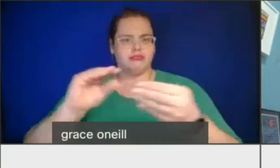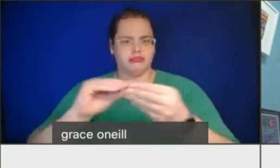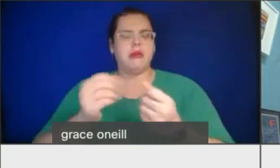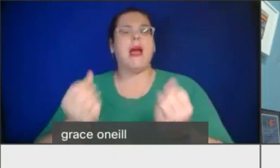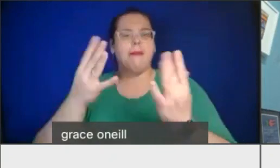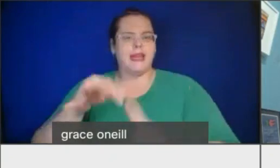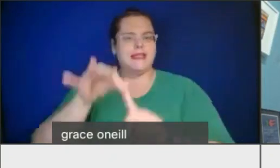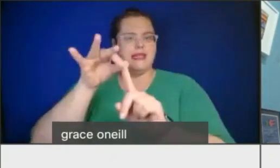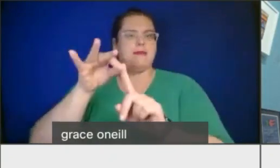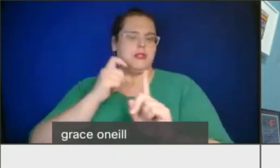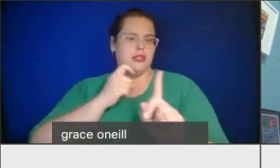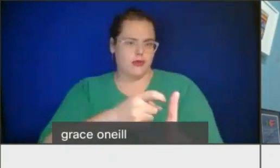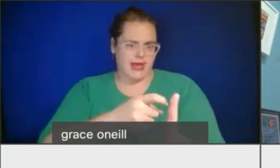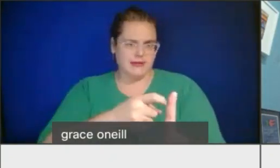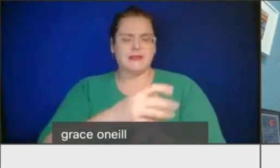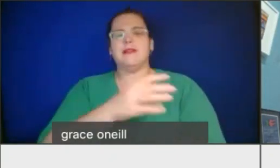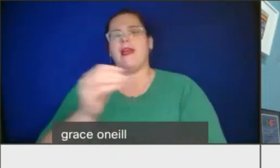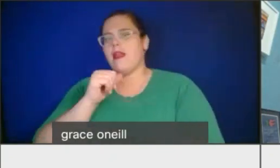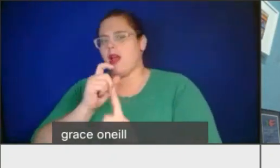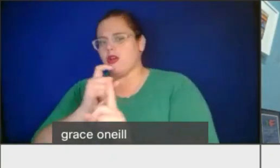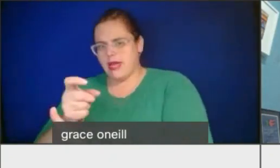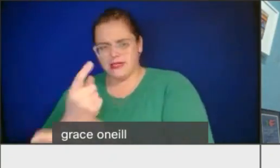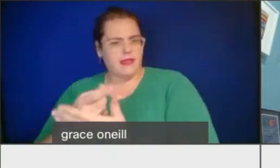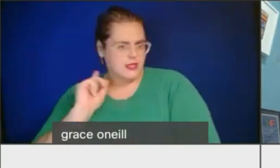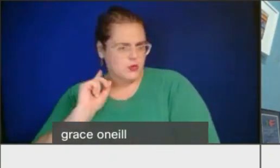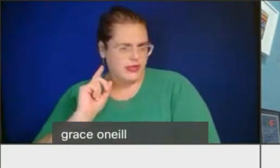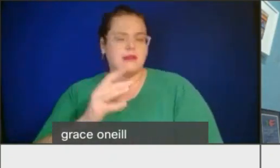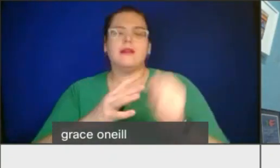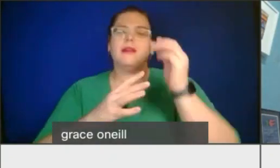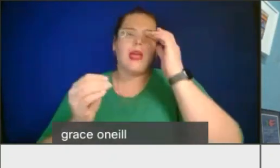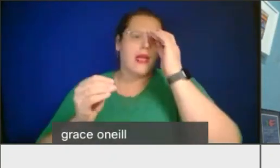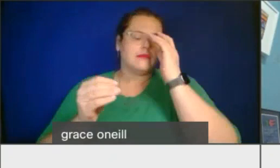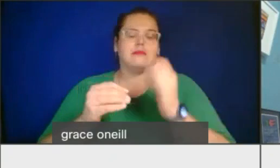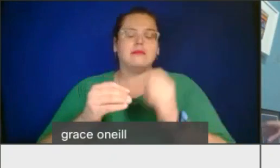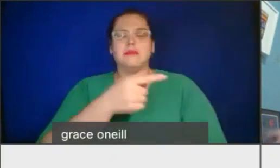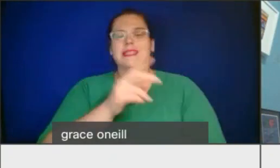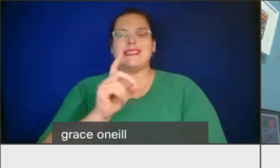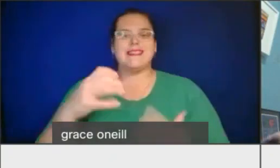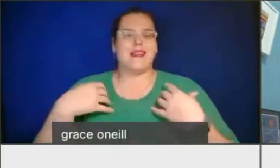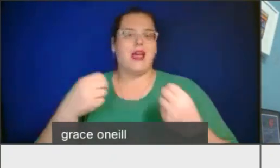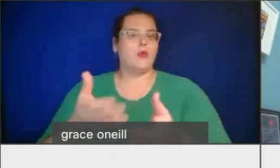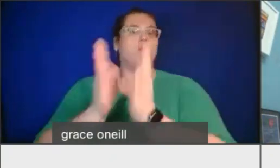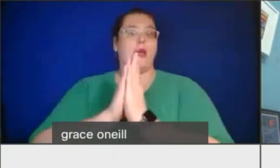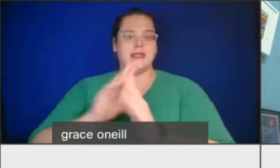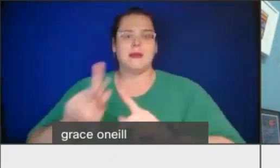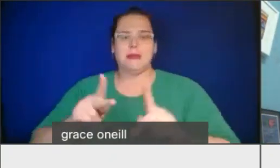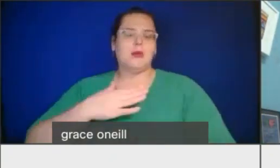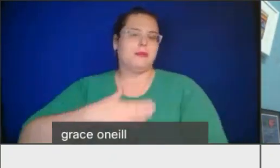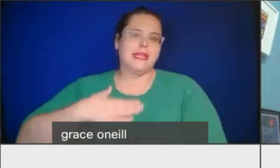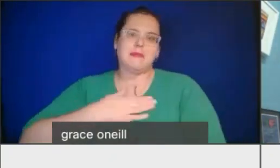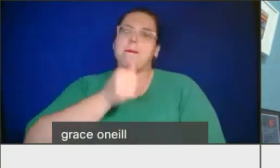of last week. Asked that people please be patient as they go through the